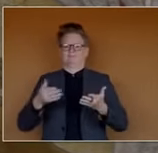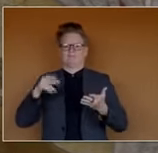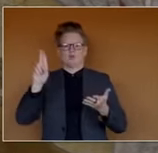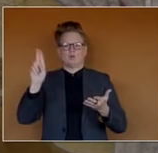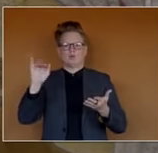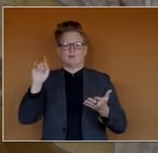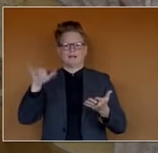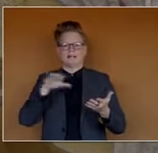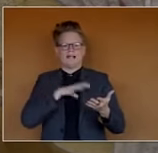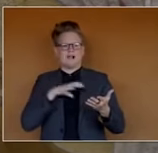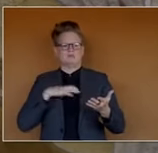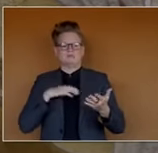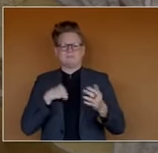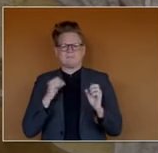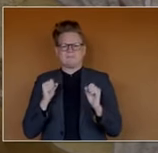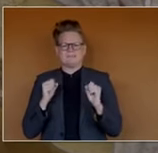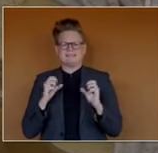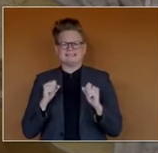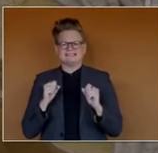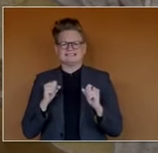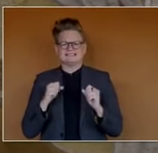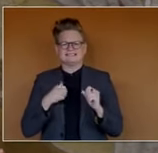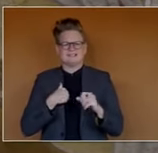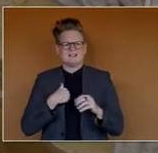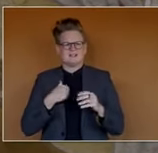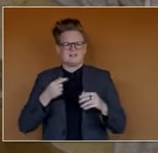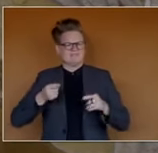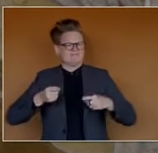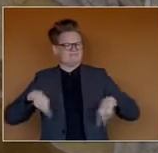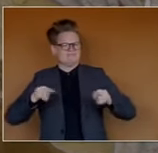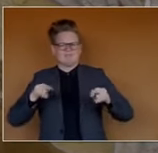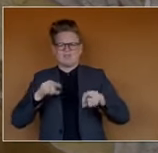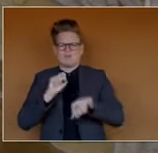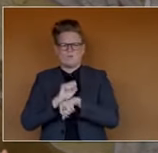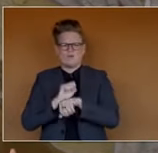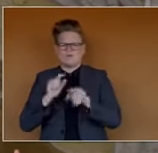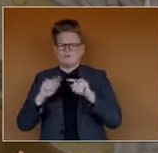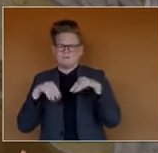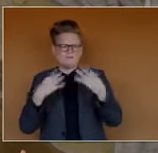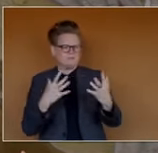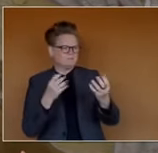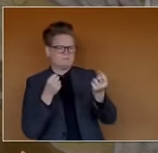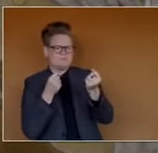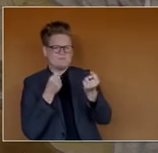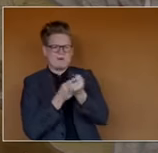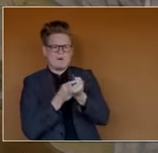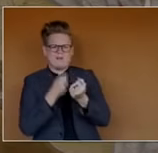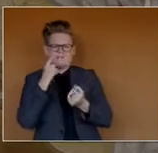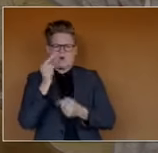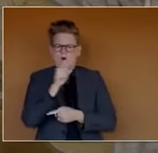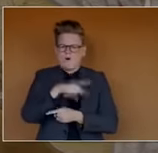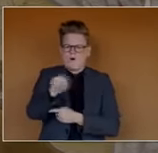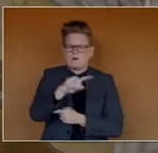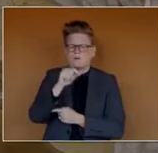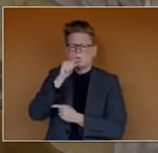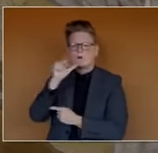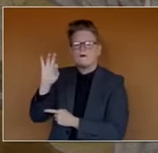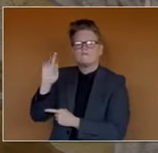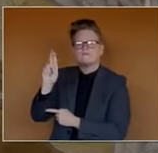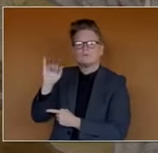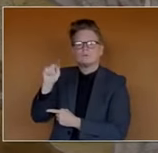does in providing support to our Fruitvale community and to other residents of Oakland in the East